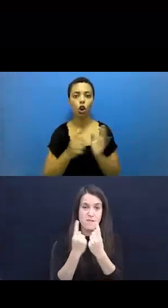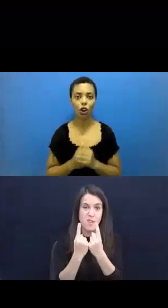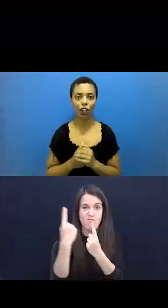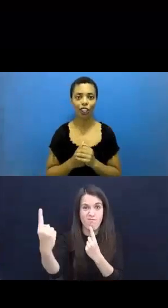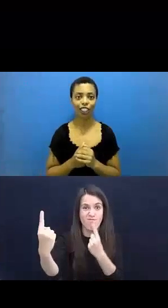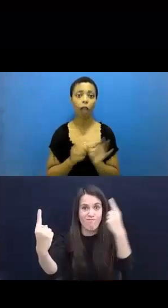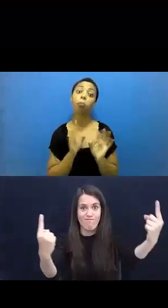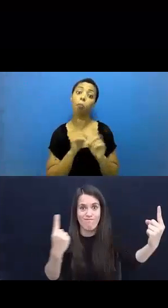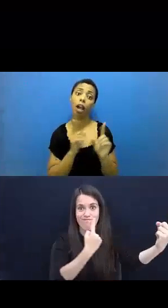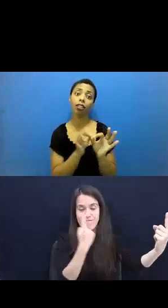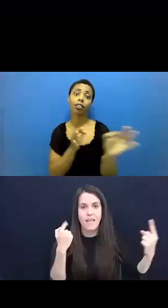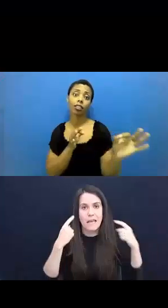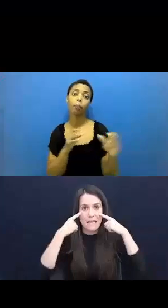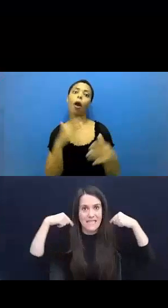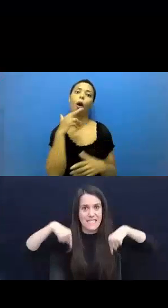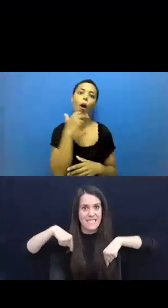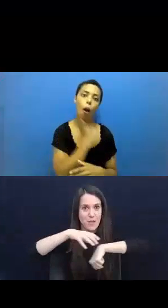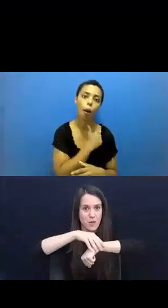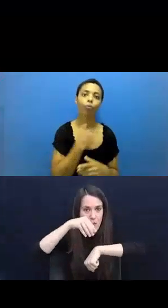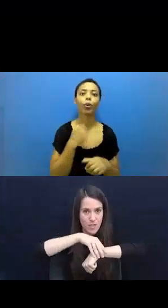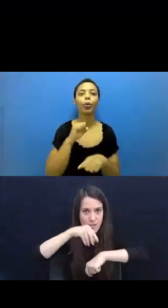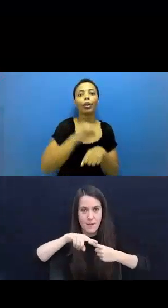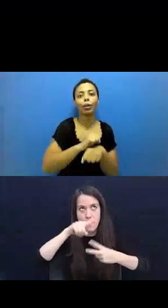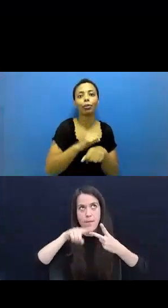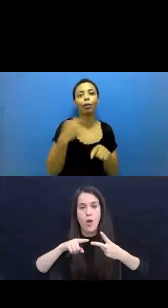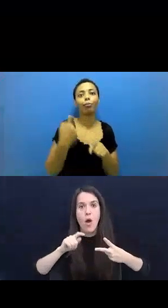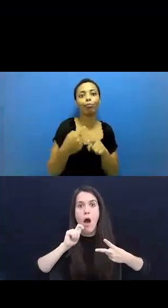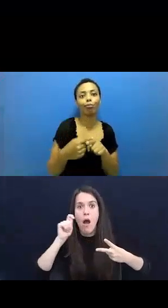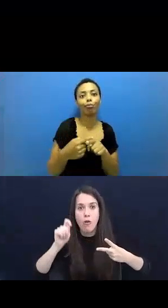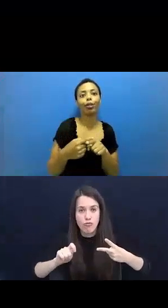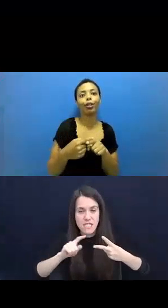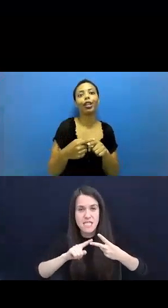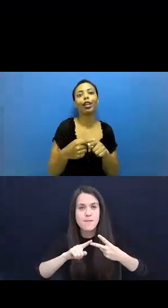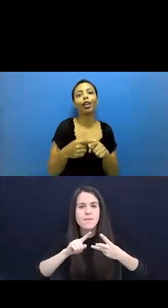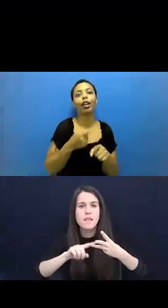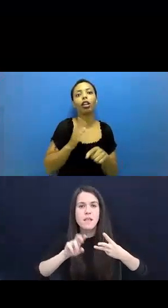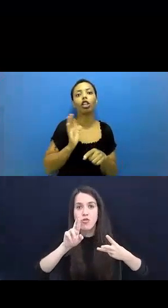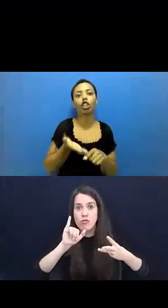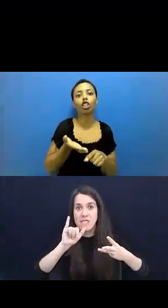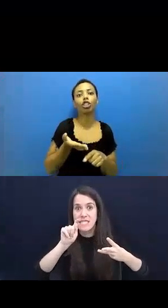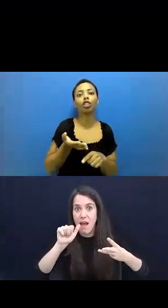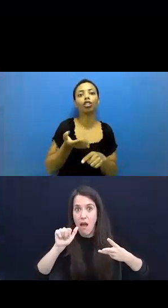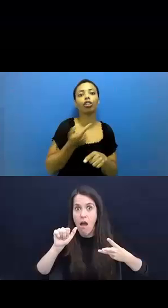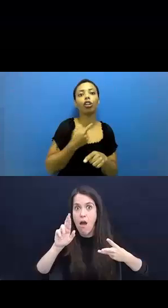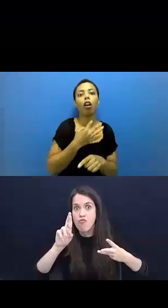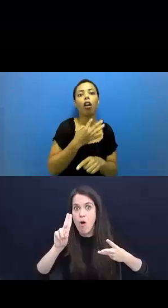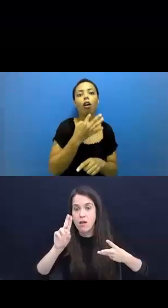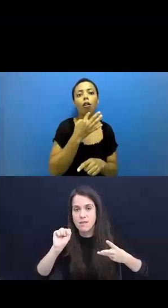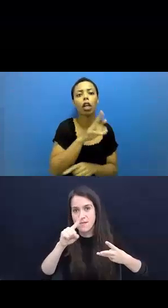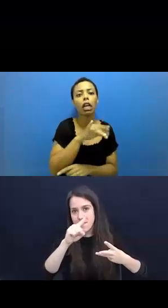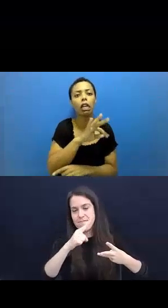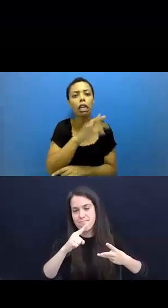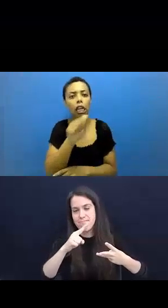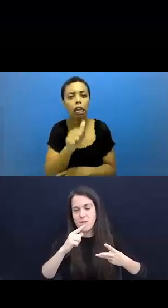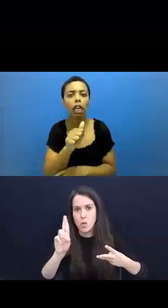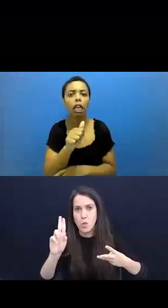situated here in Sweden, my colleague Shando was in Hungary, and Rita and Ras were in lockdown in